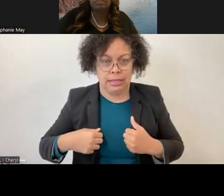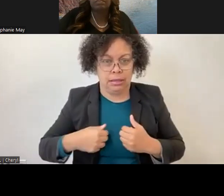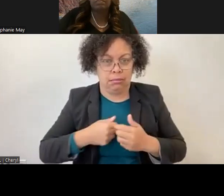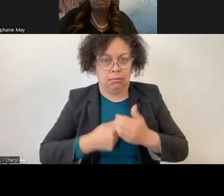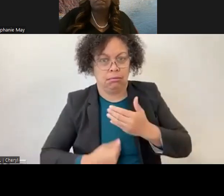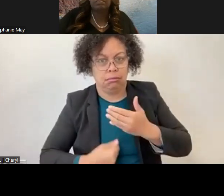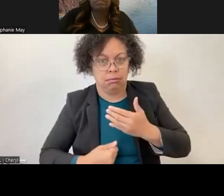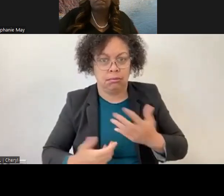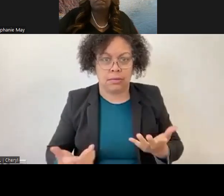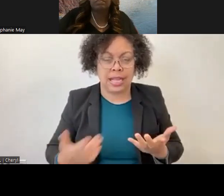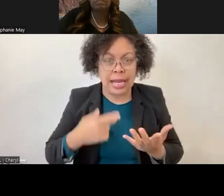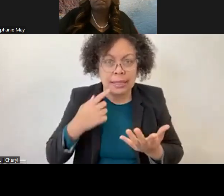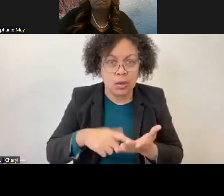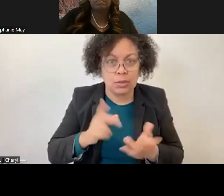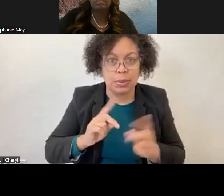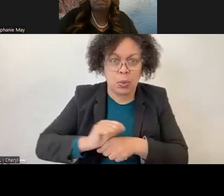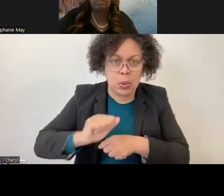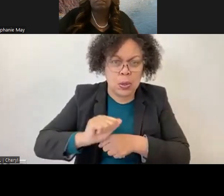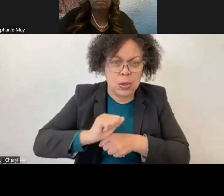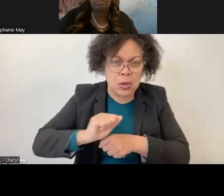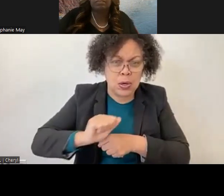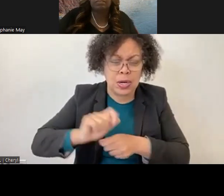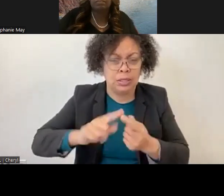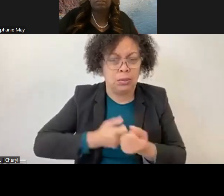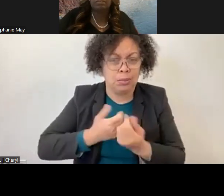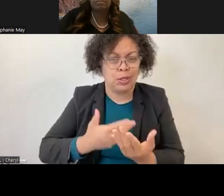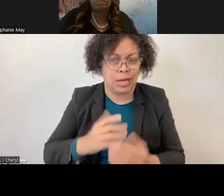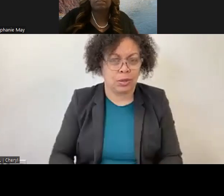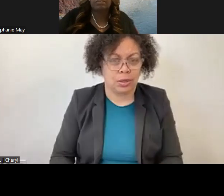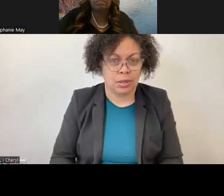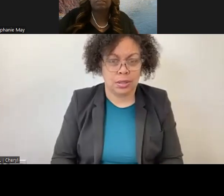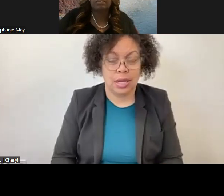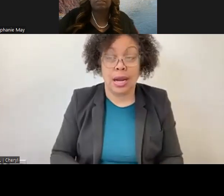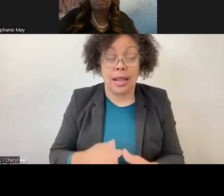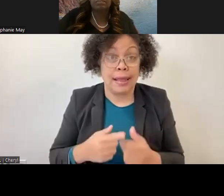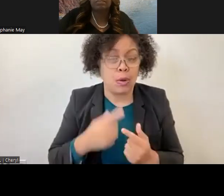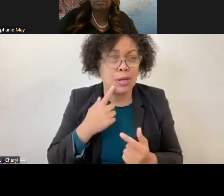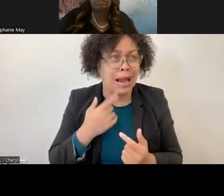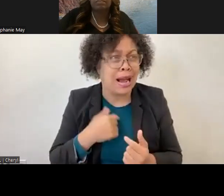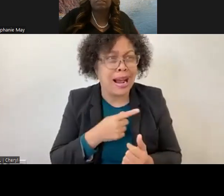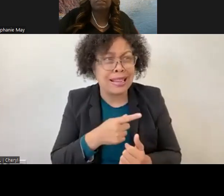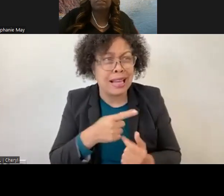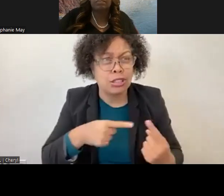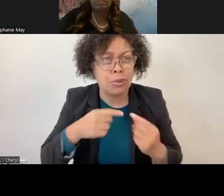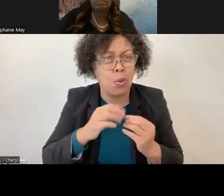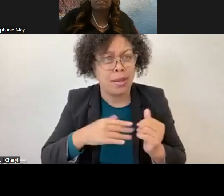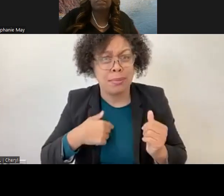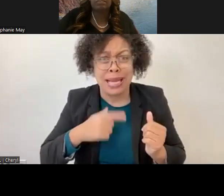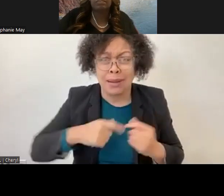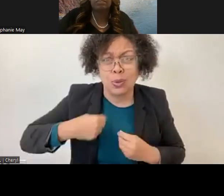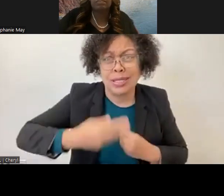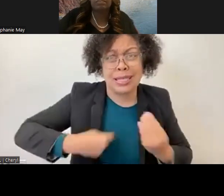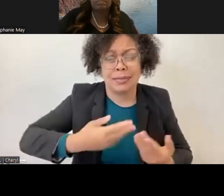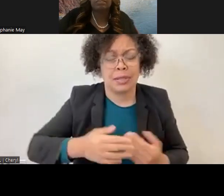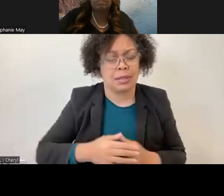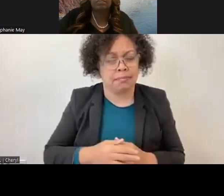work to the point of burnout, you can still look at someone and say, yeah, but they're struggling more than I am. And I bring that up because I think that happens a lot with our lay